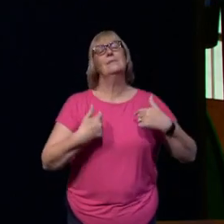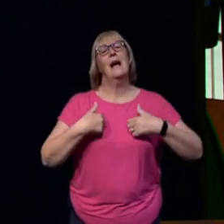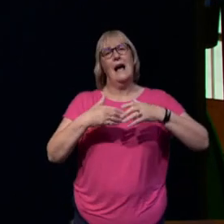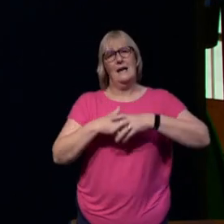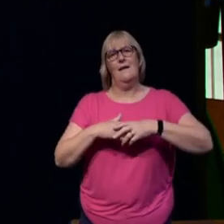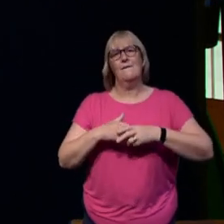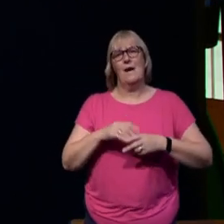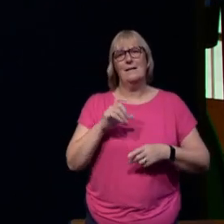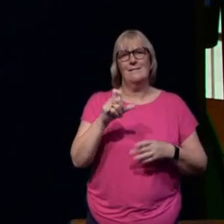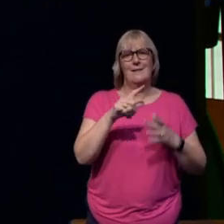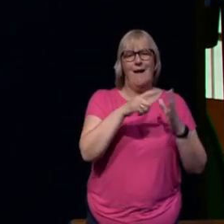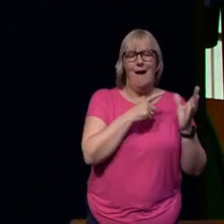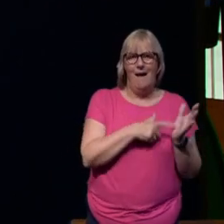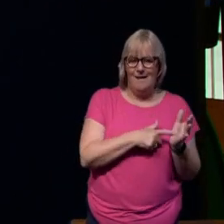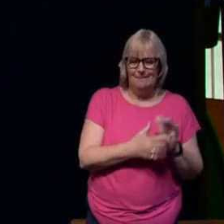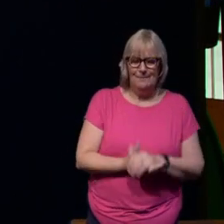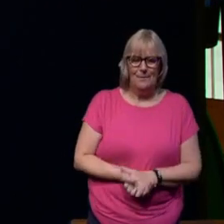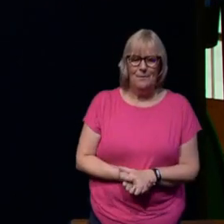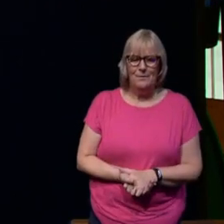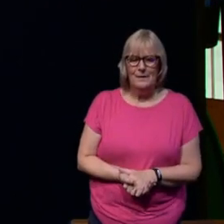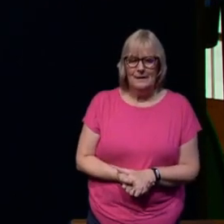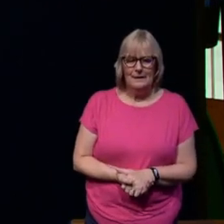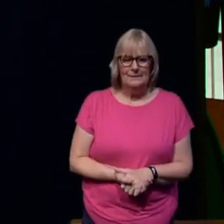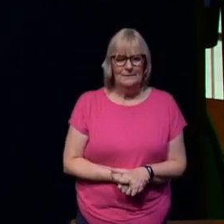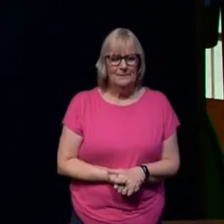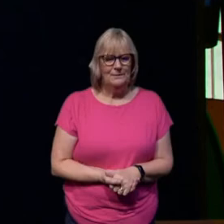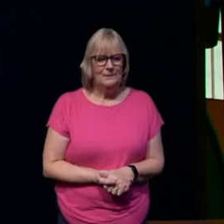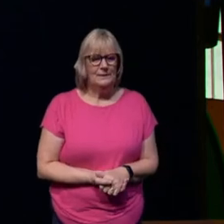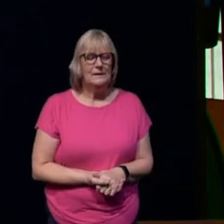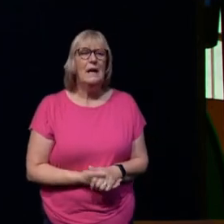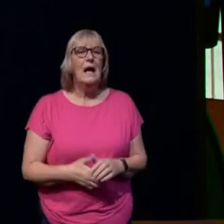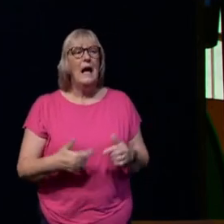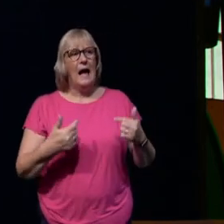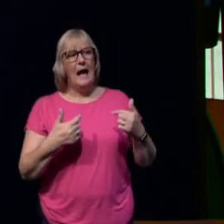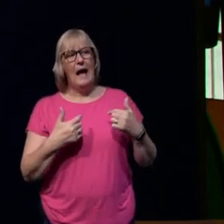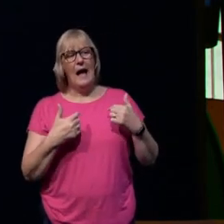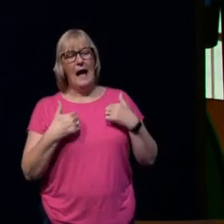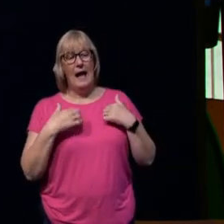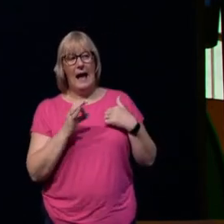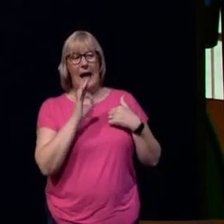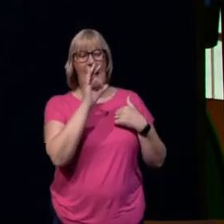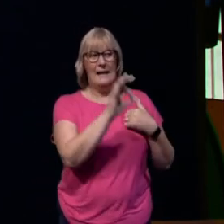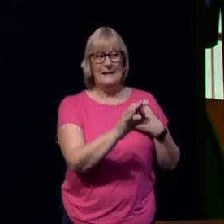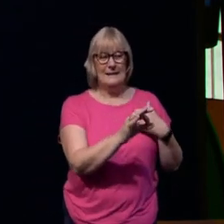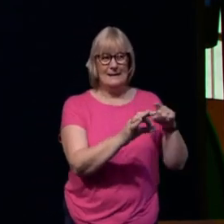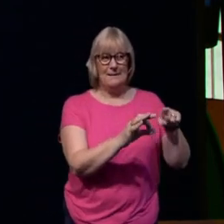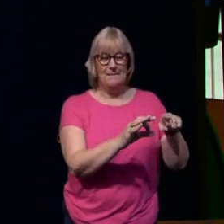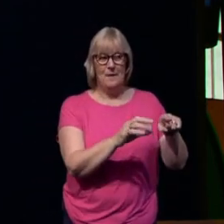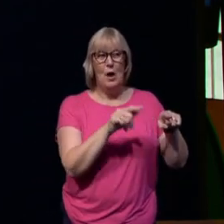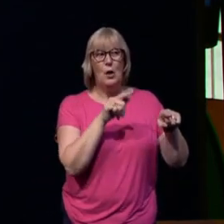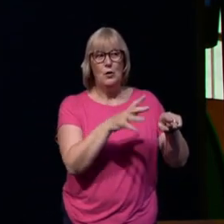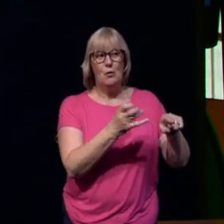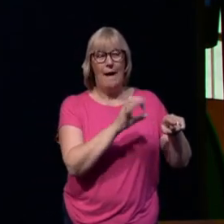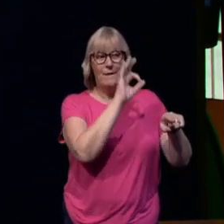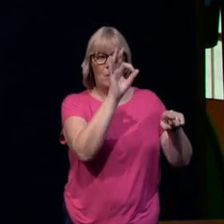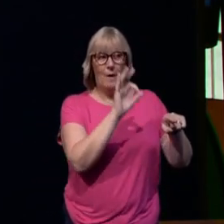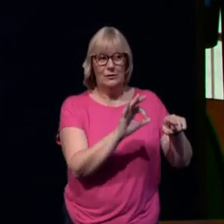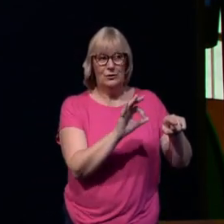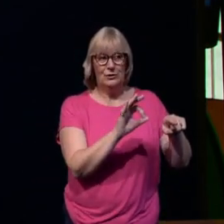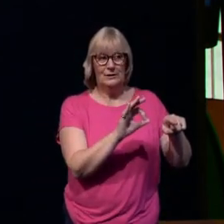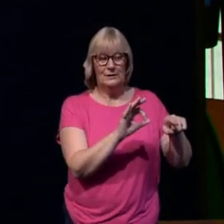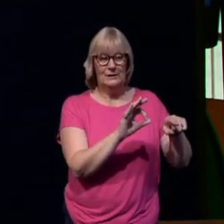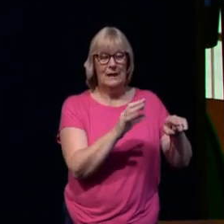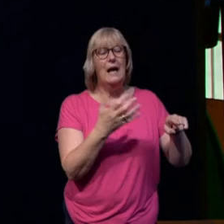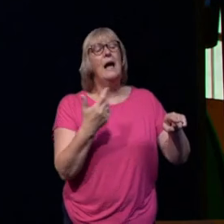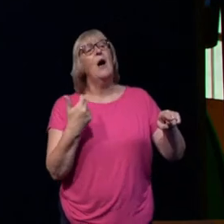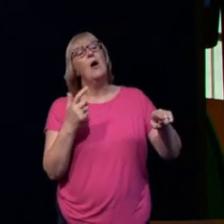and we ask each other this question. What question do you not want me to ask you? That's what we ask each other. I lie to him, but not as much